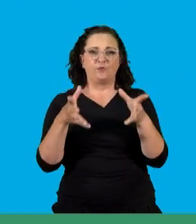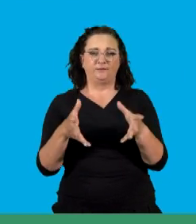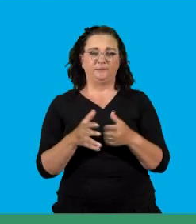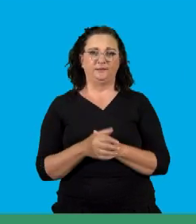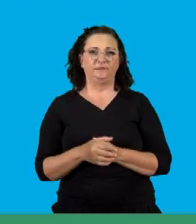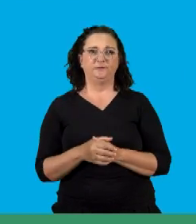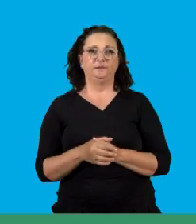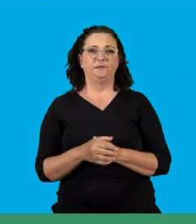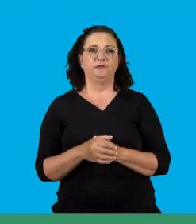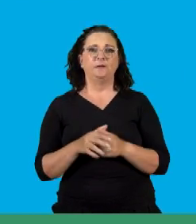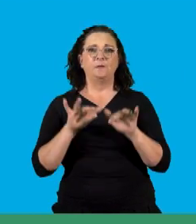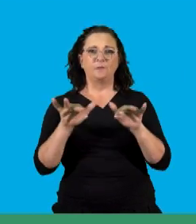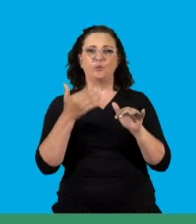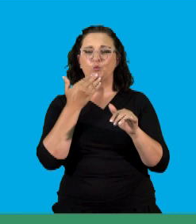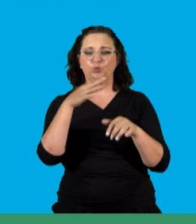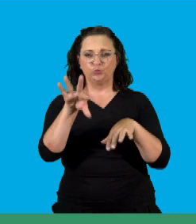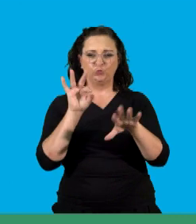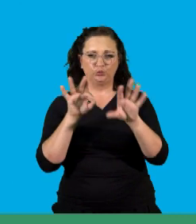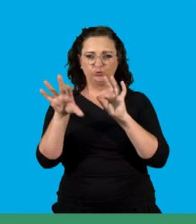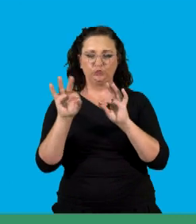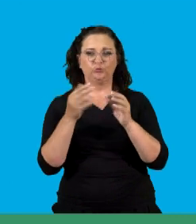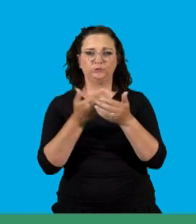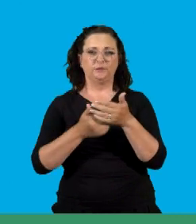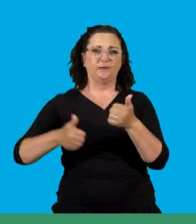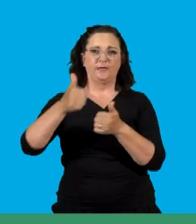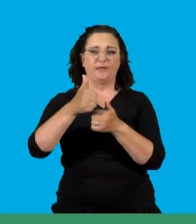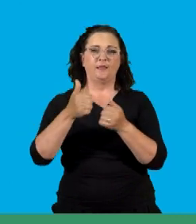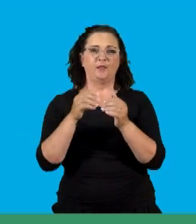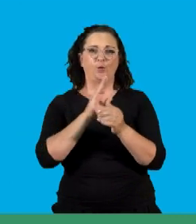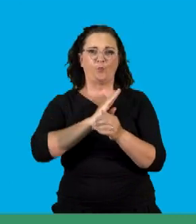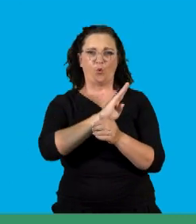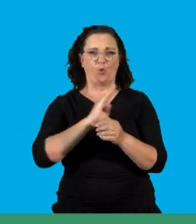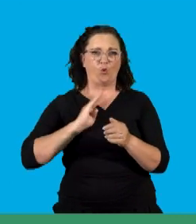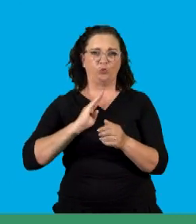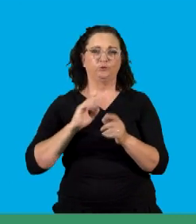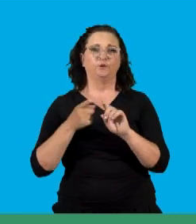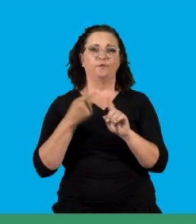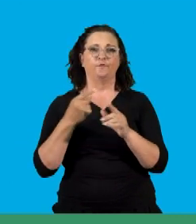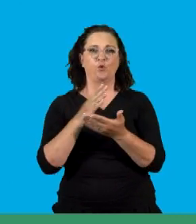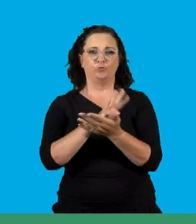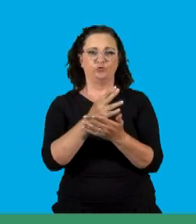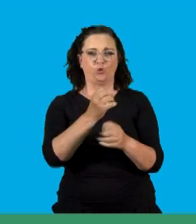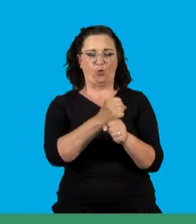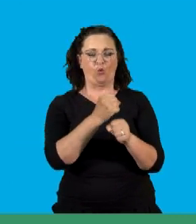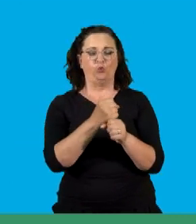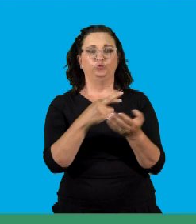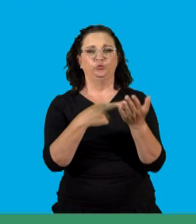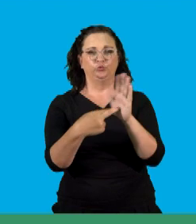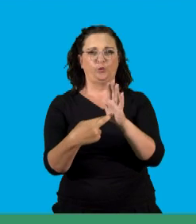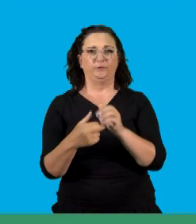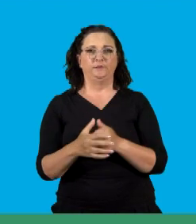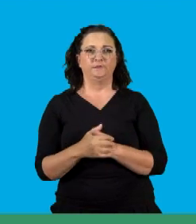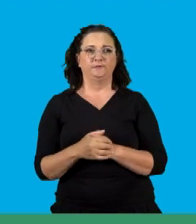term directors, people elected to the board of a company by the shareholders to represent the